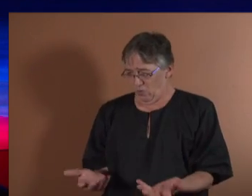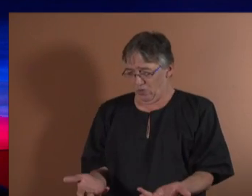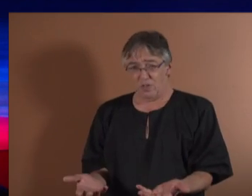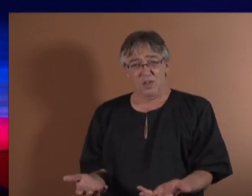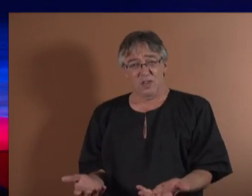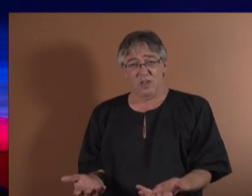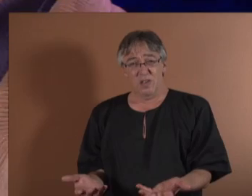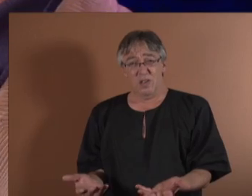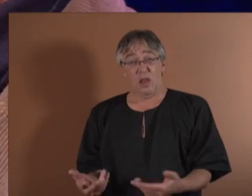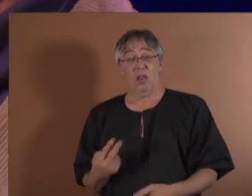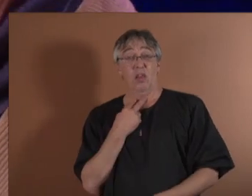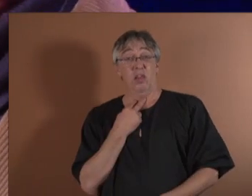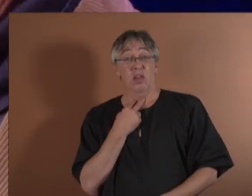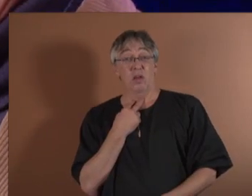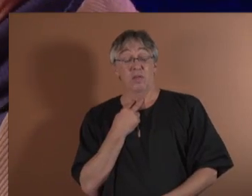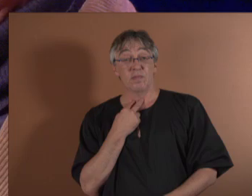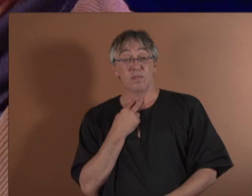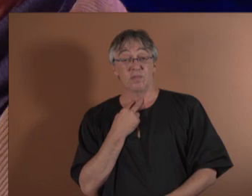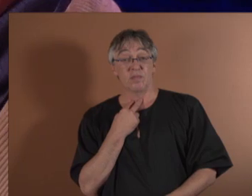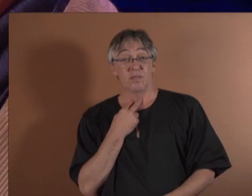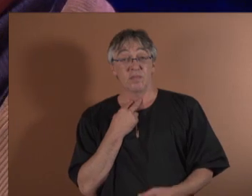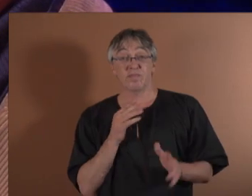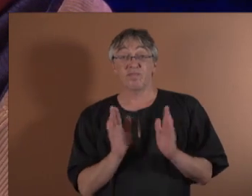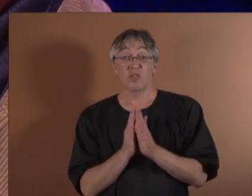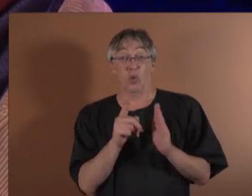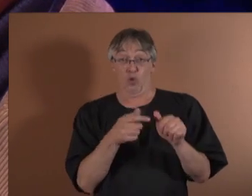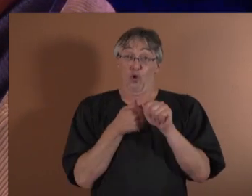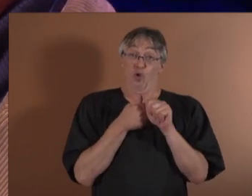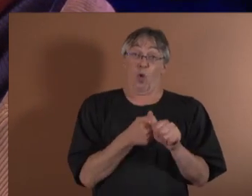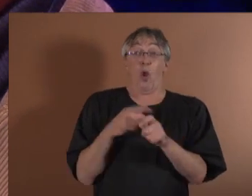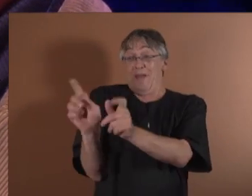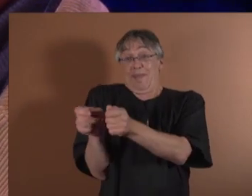you do the natural model, but when and at what cost.